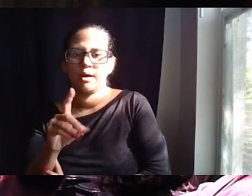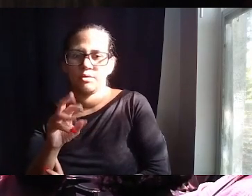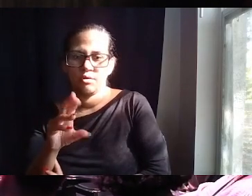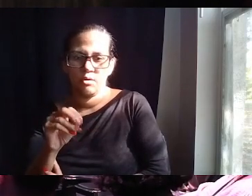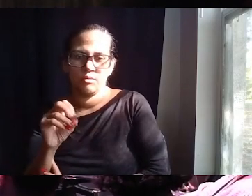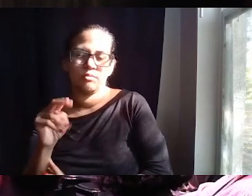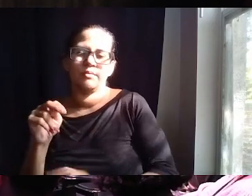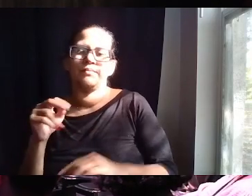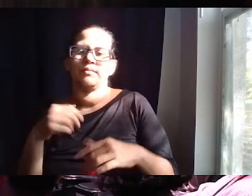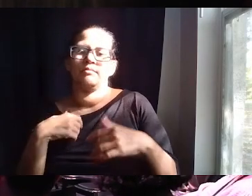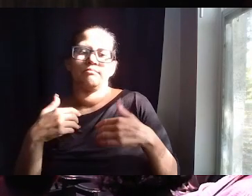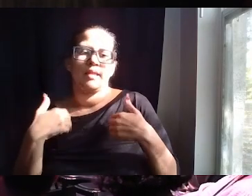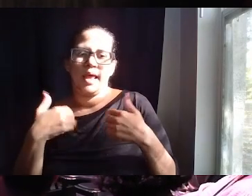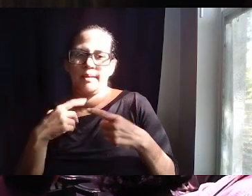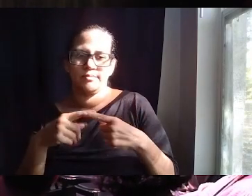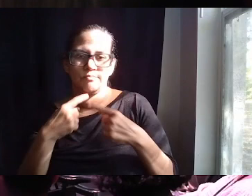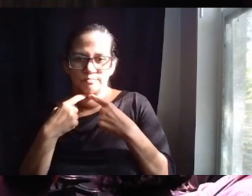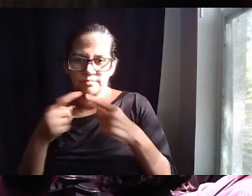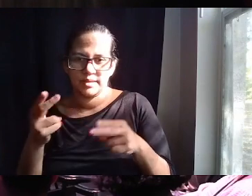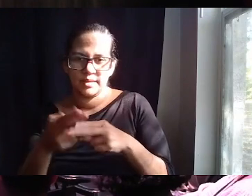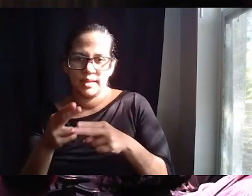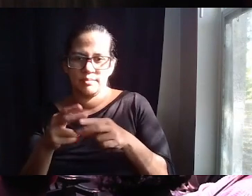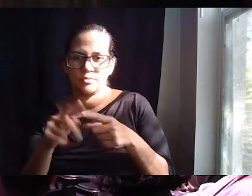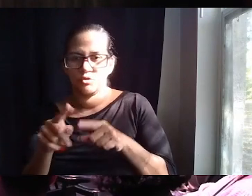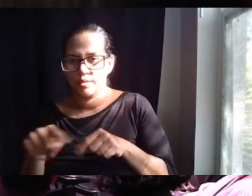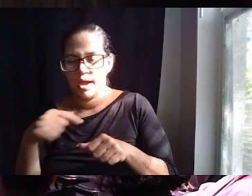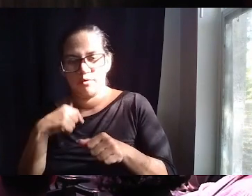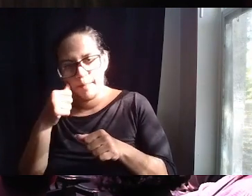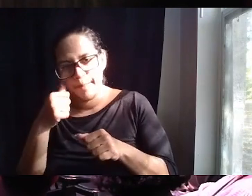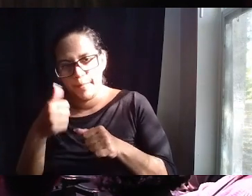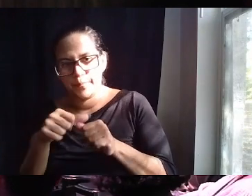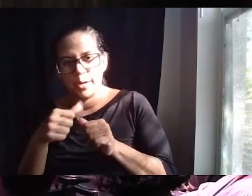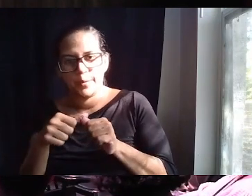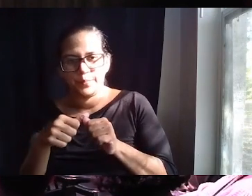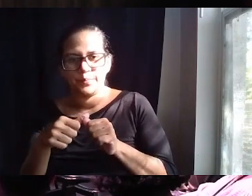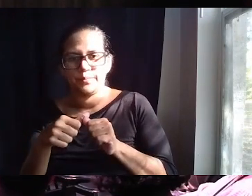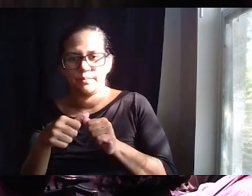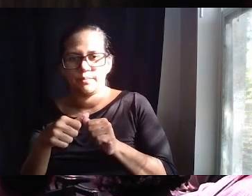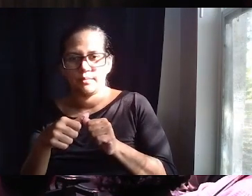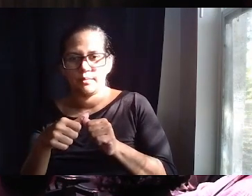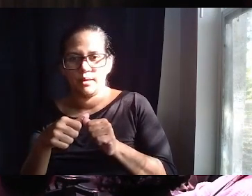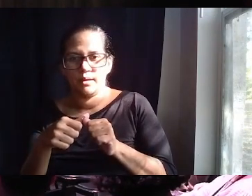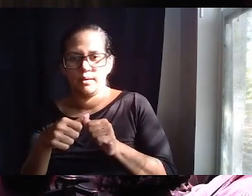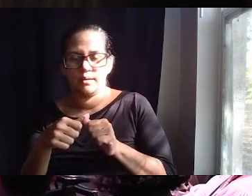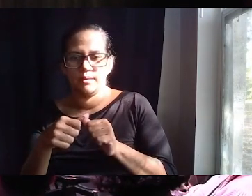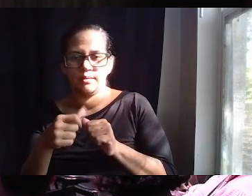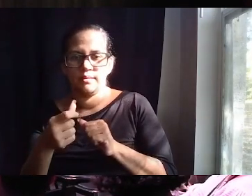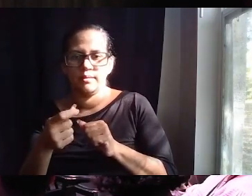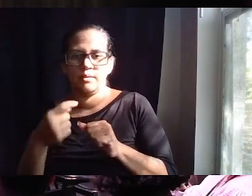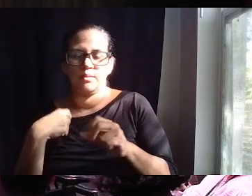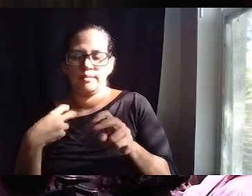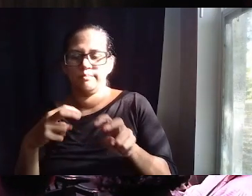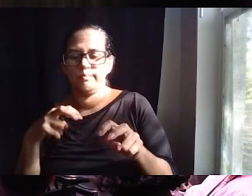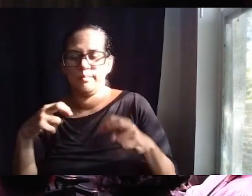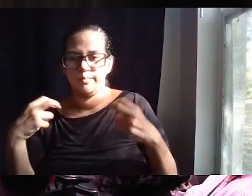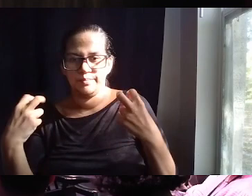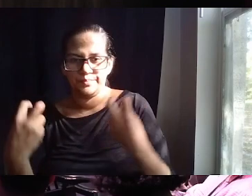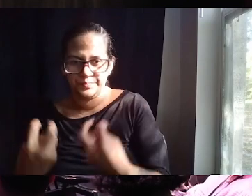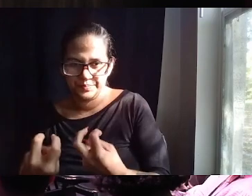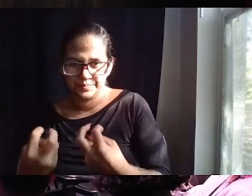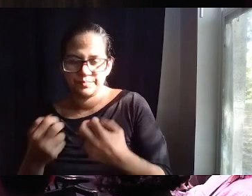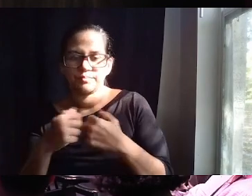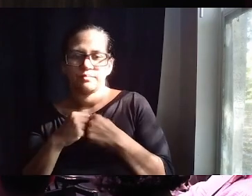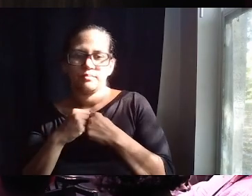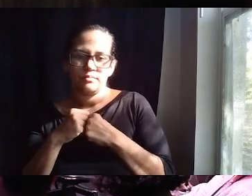now. I remember Tania Serracho asking, as we sat in circles within circles, yes, but how do you